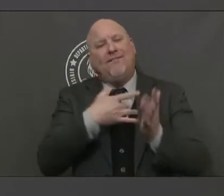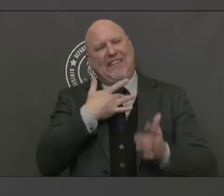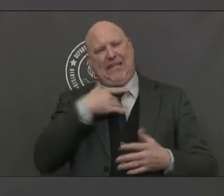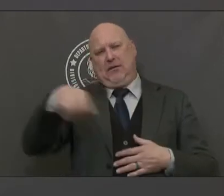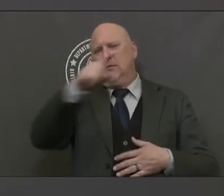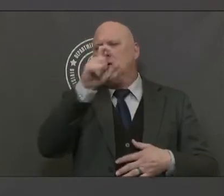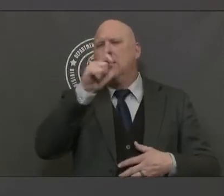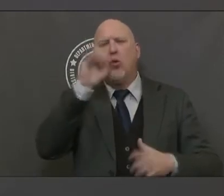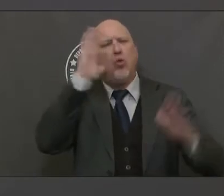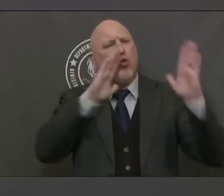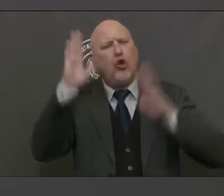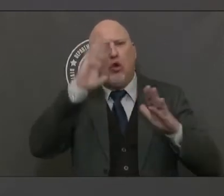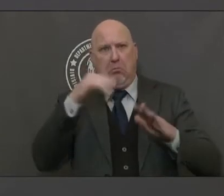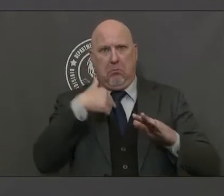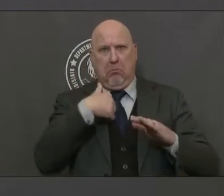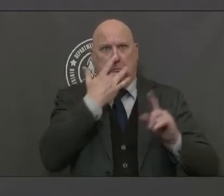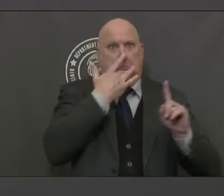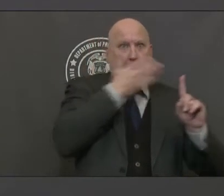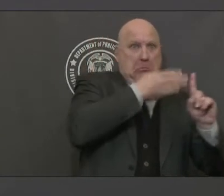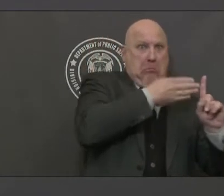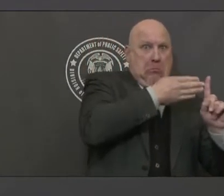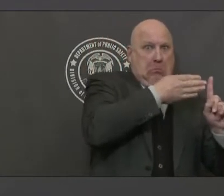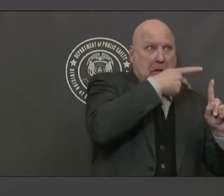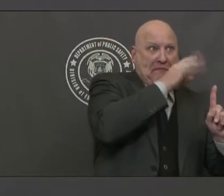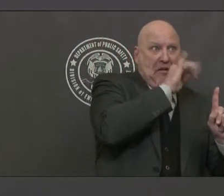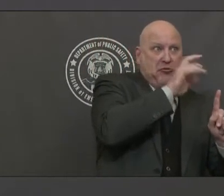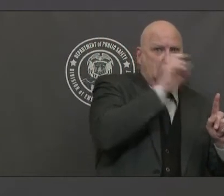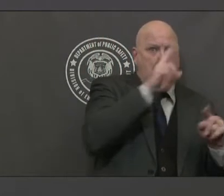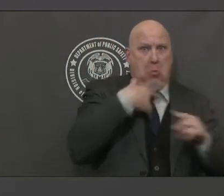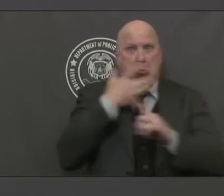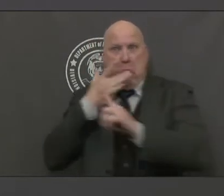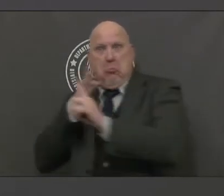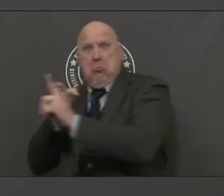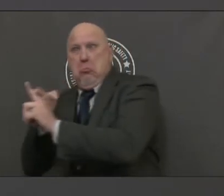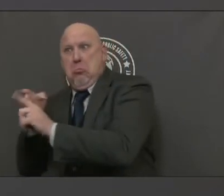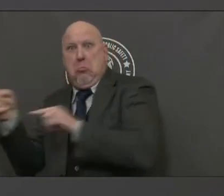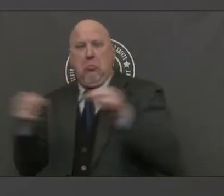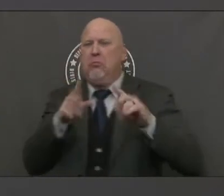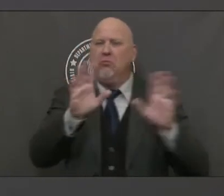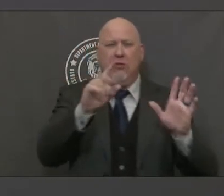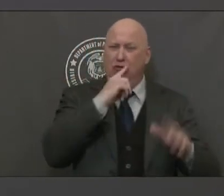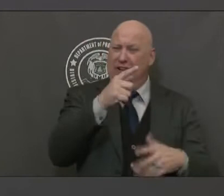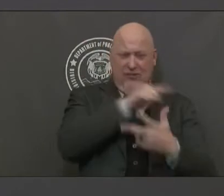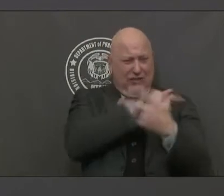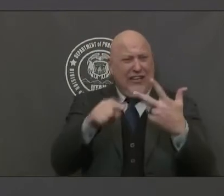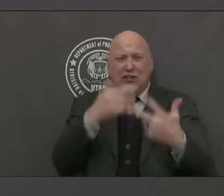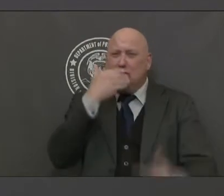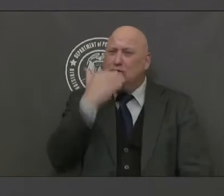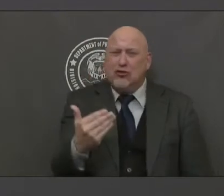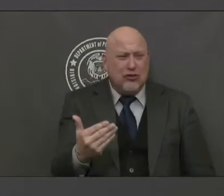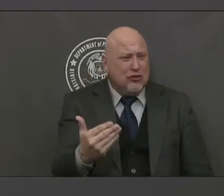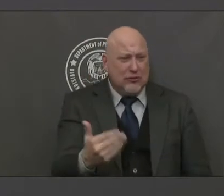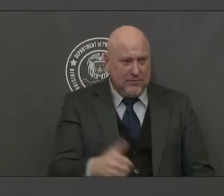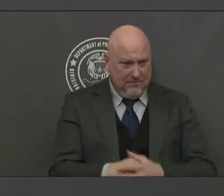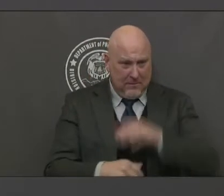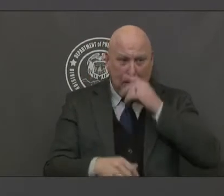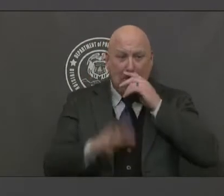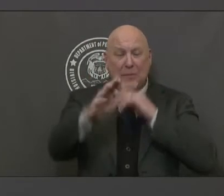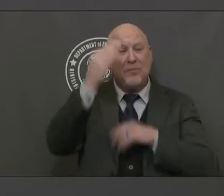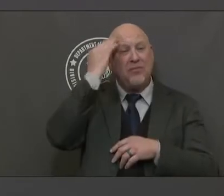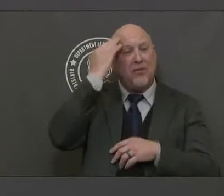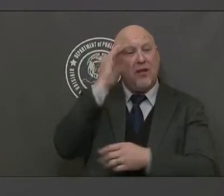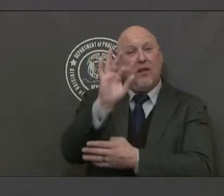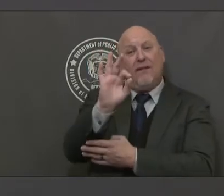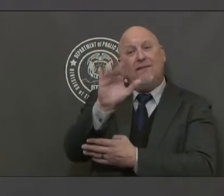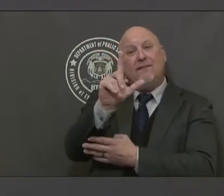doses. I think it's really important to point out that when we look at those efficacy numbers, those efficacy numbers